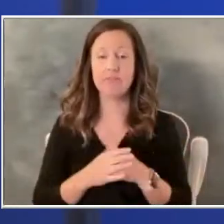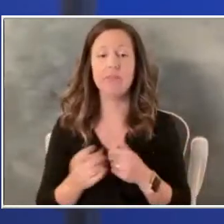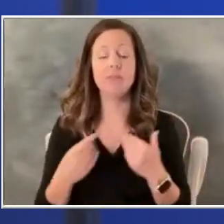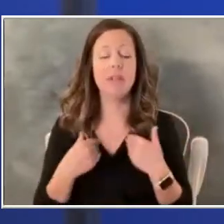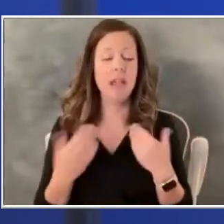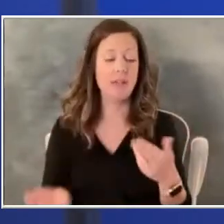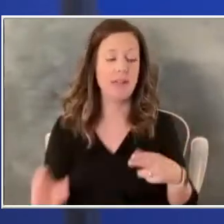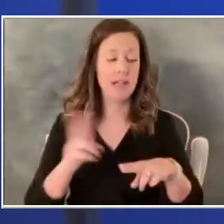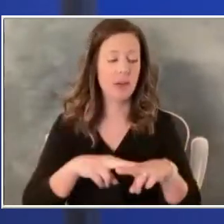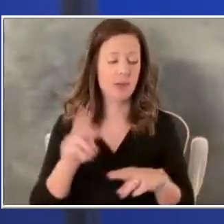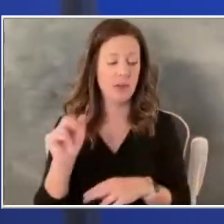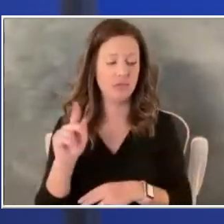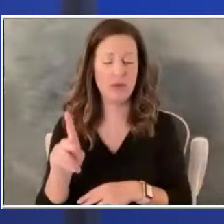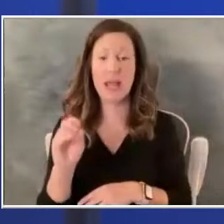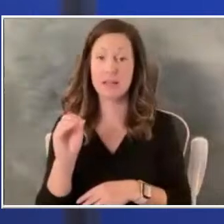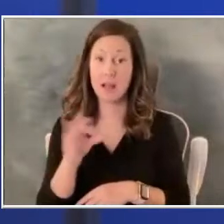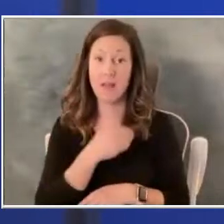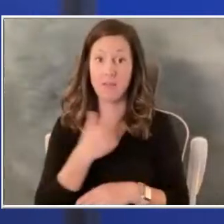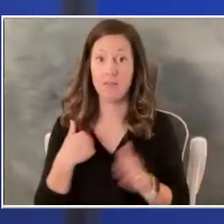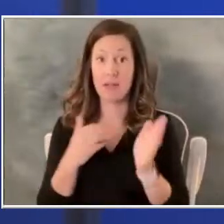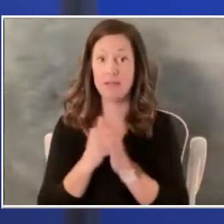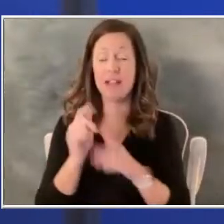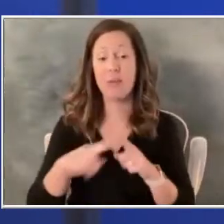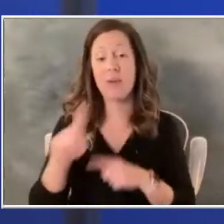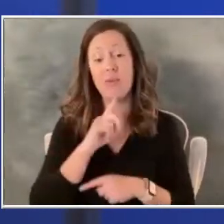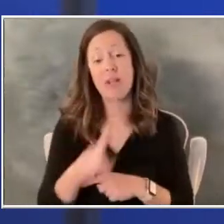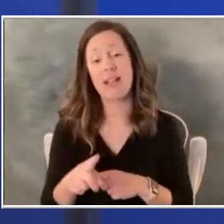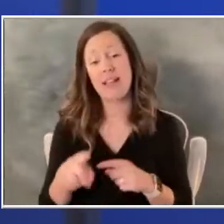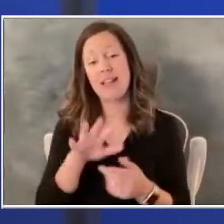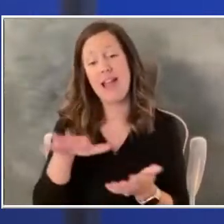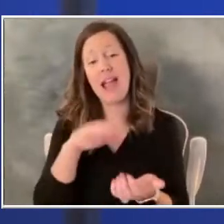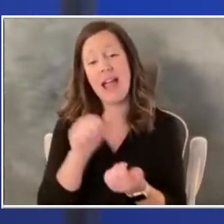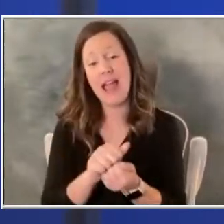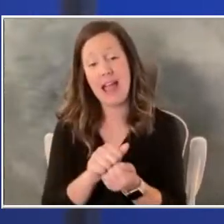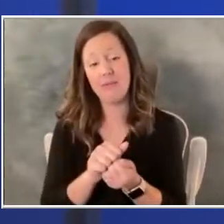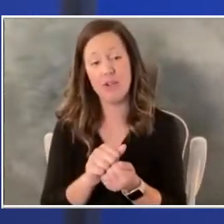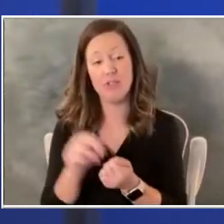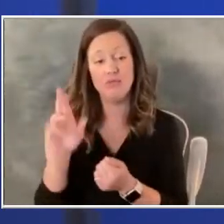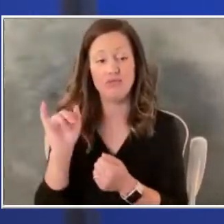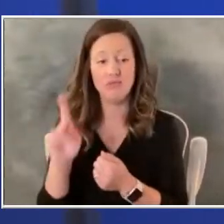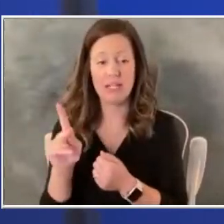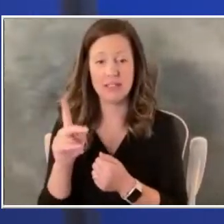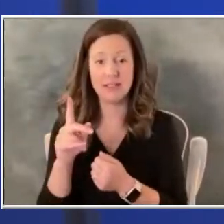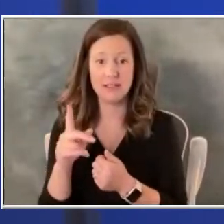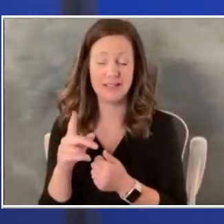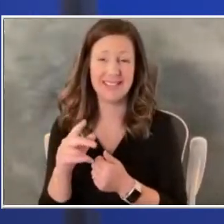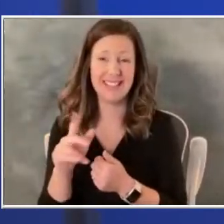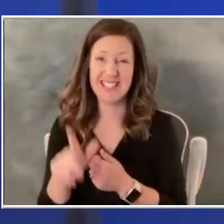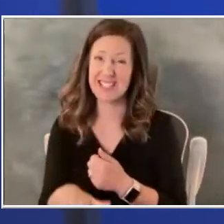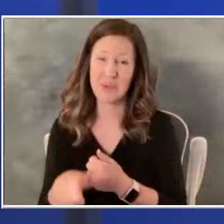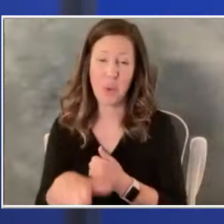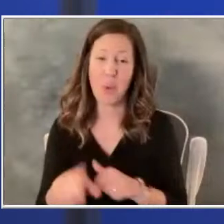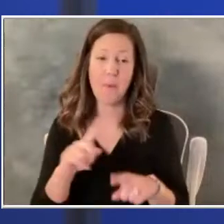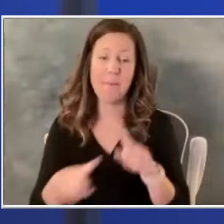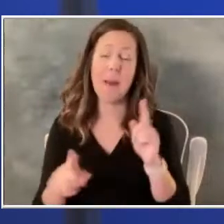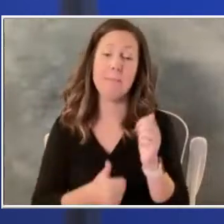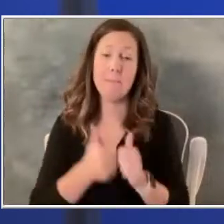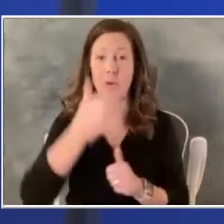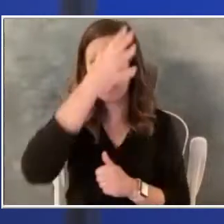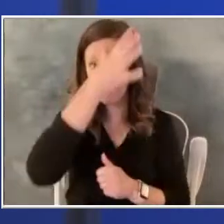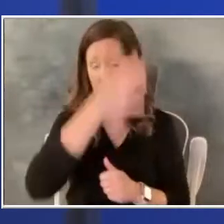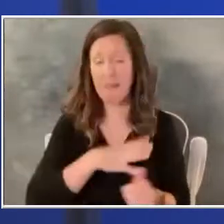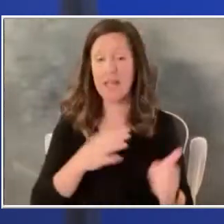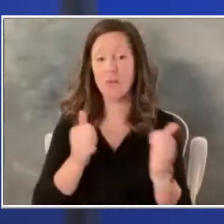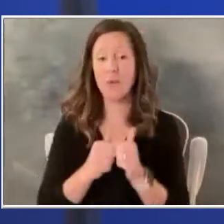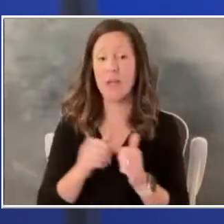but their baseline risk for average risk men is so low that still most men with BRCA2 mutation are